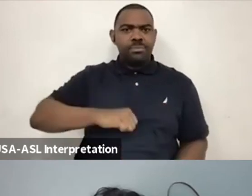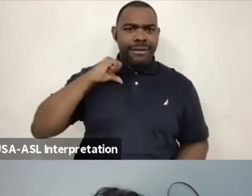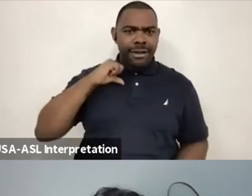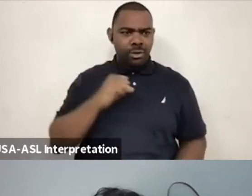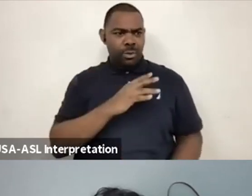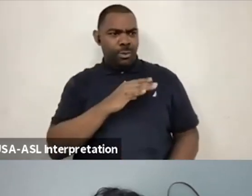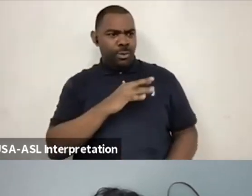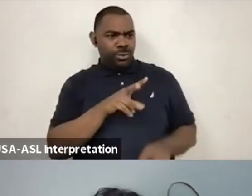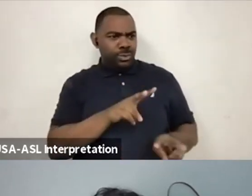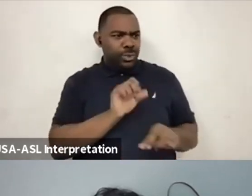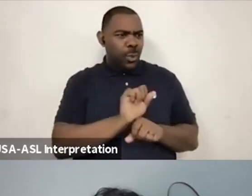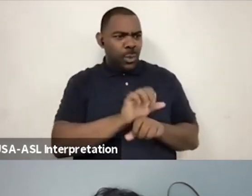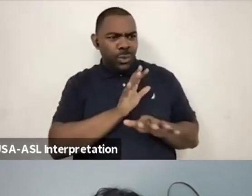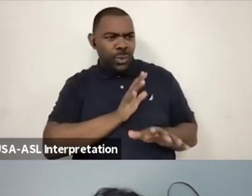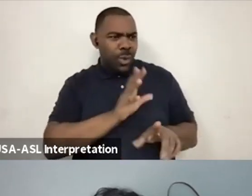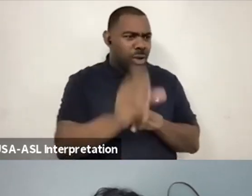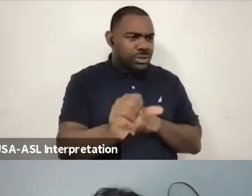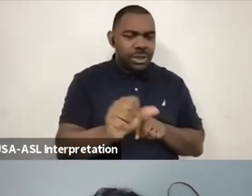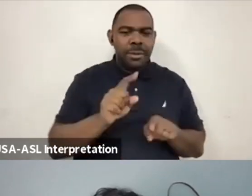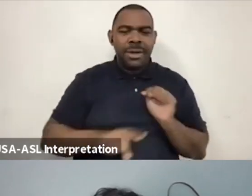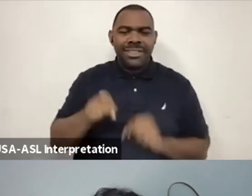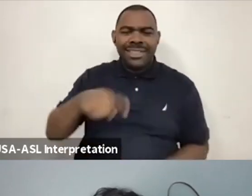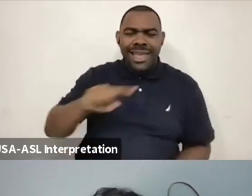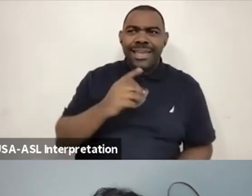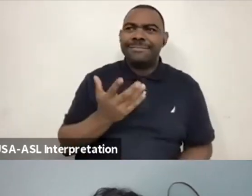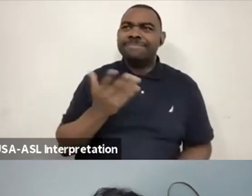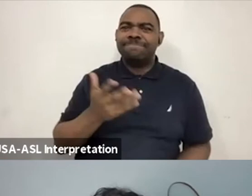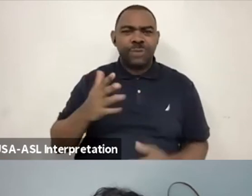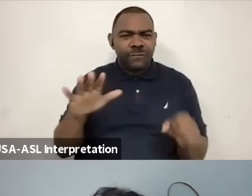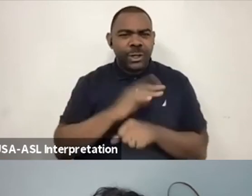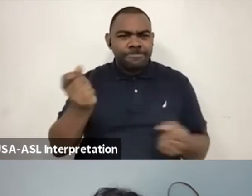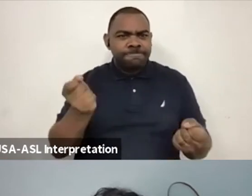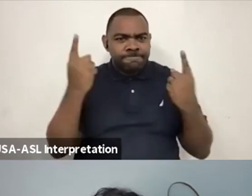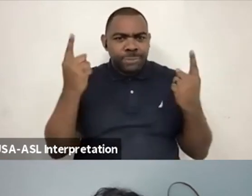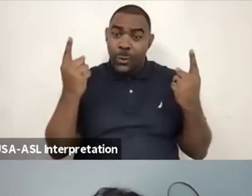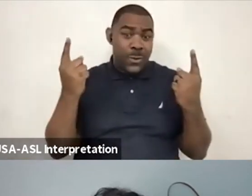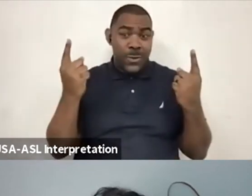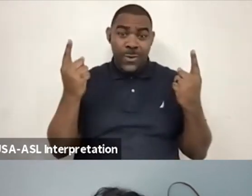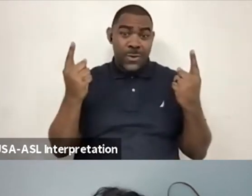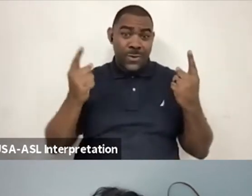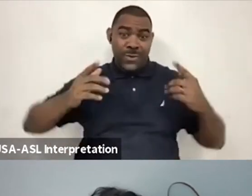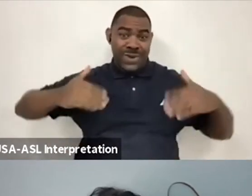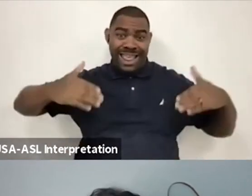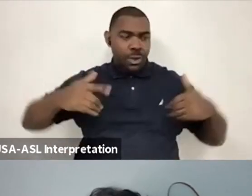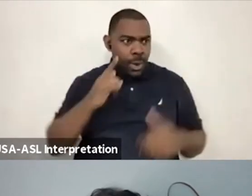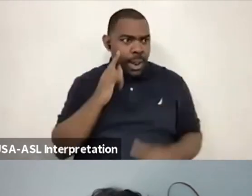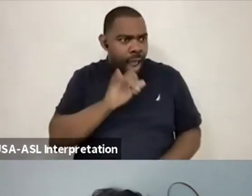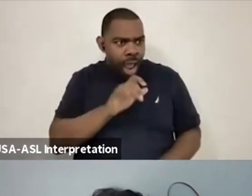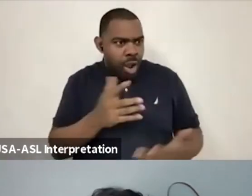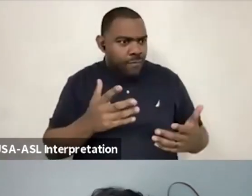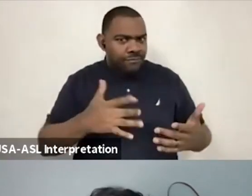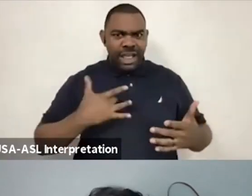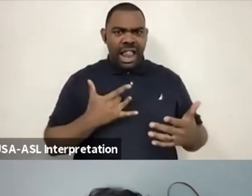that we were doing with the veteran community, but didn't necessarily fully understand the impact, what it felt like, what it looked like. And so we